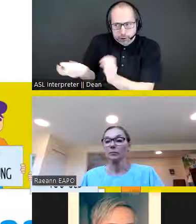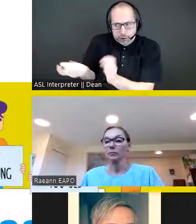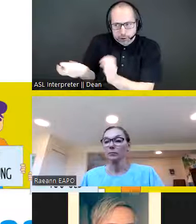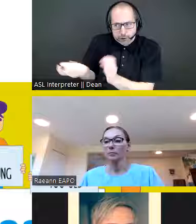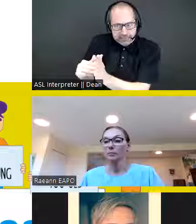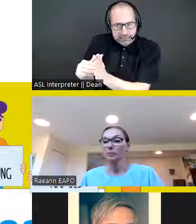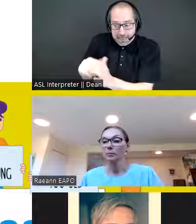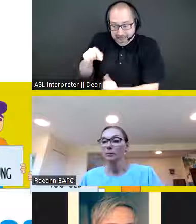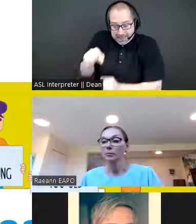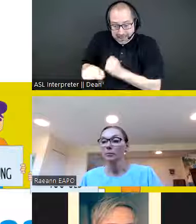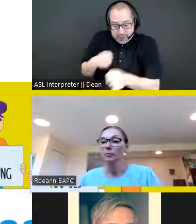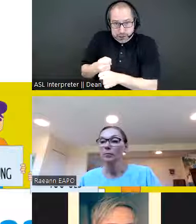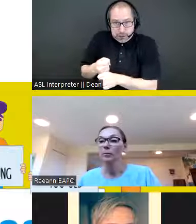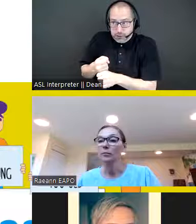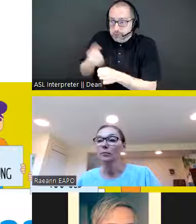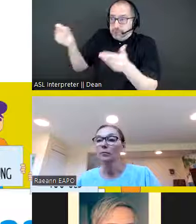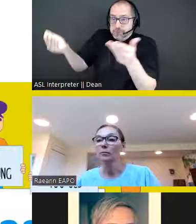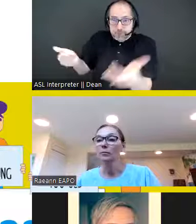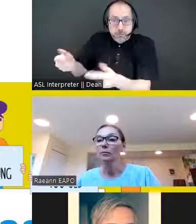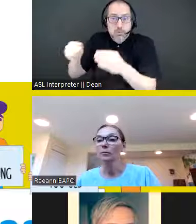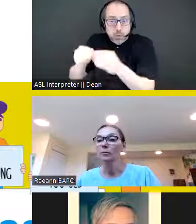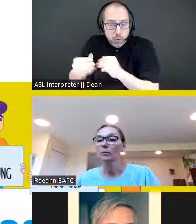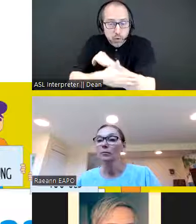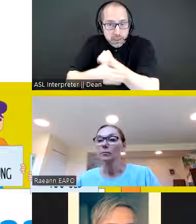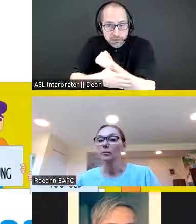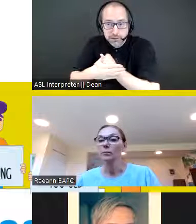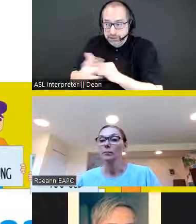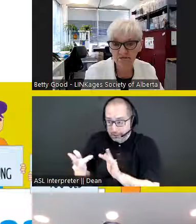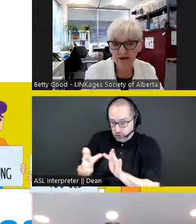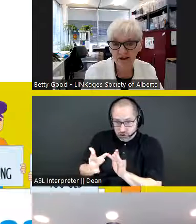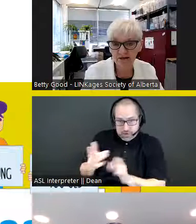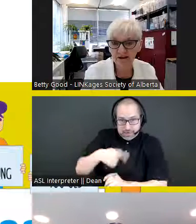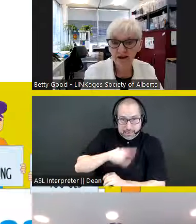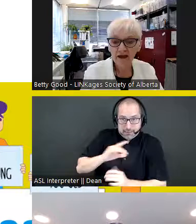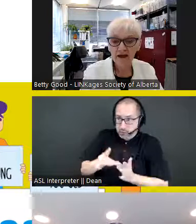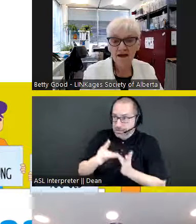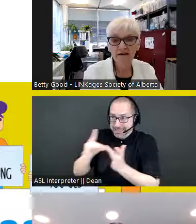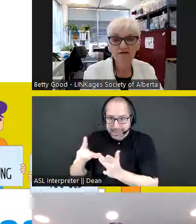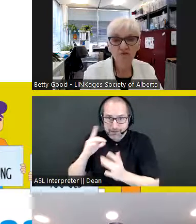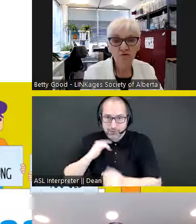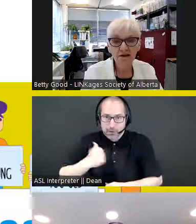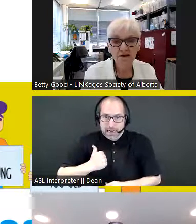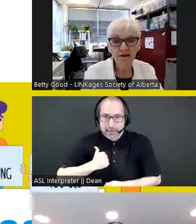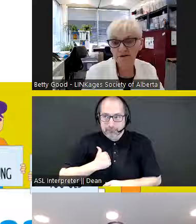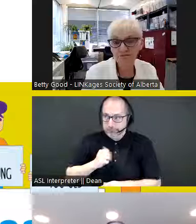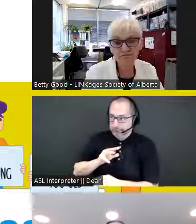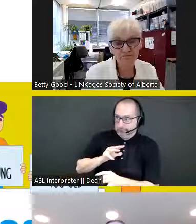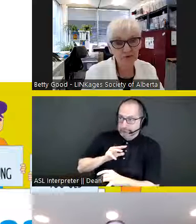they've invited a few other countries. They contacted us to be the lead for Canada. And